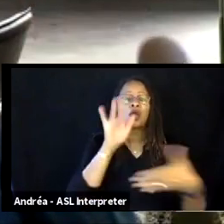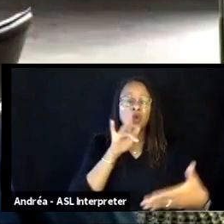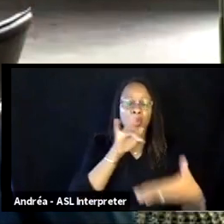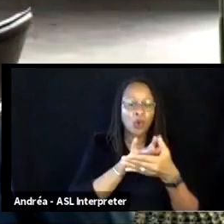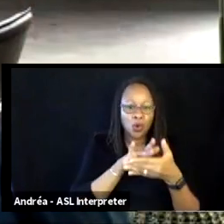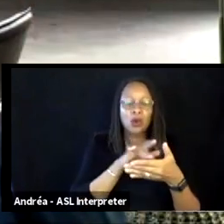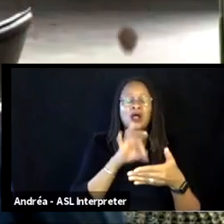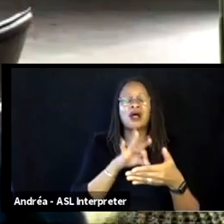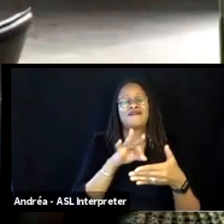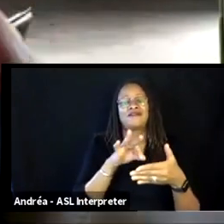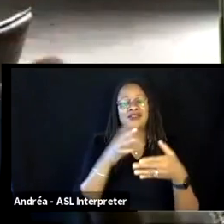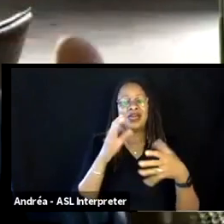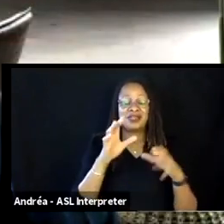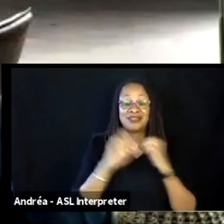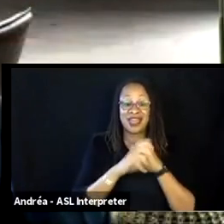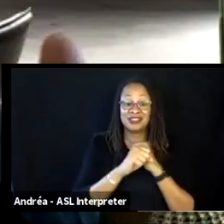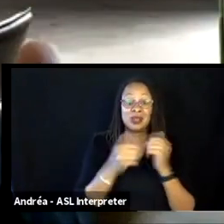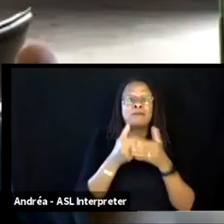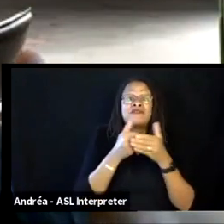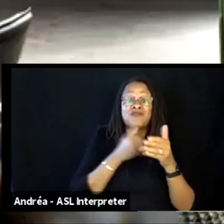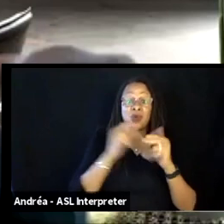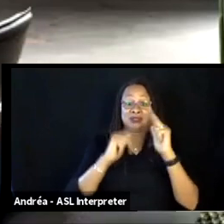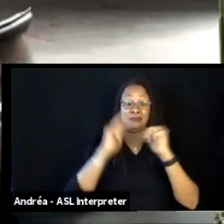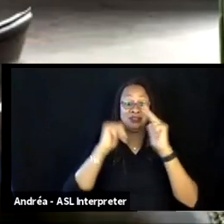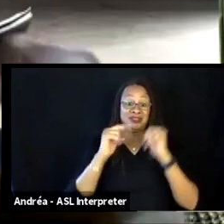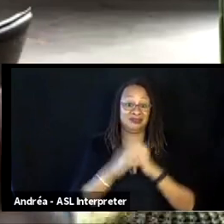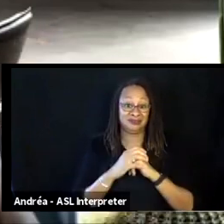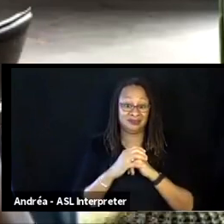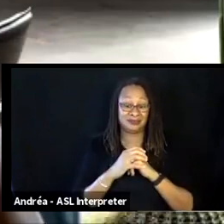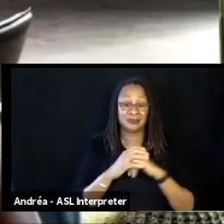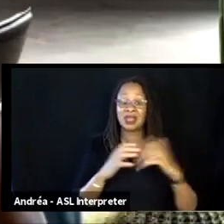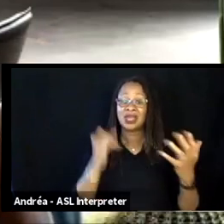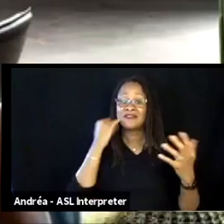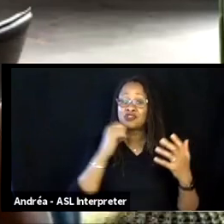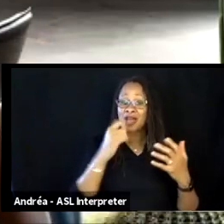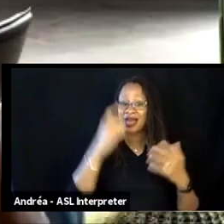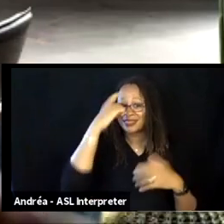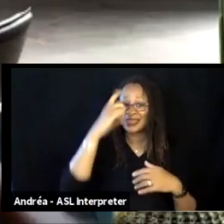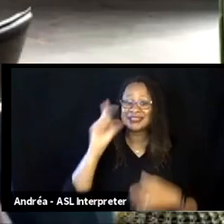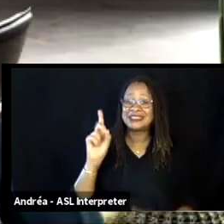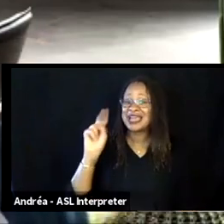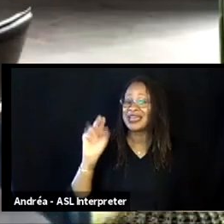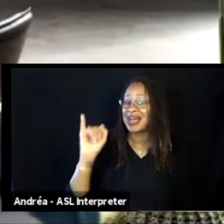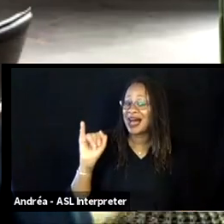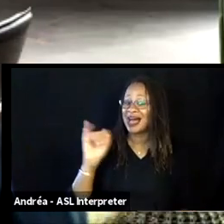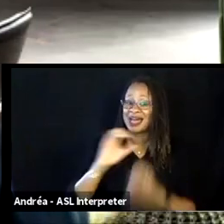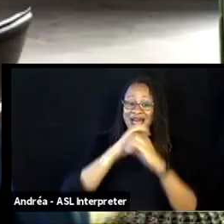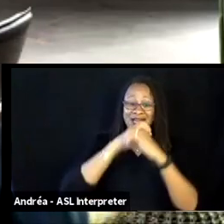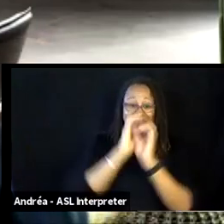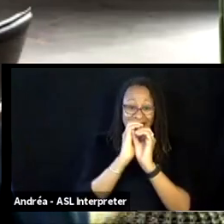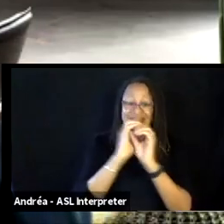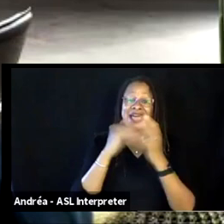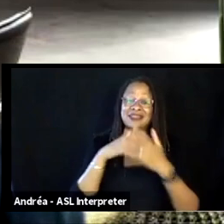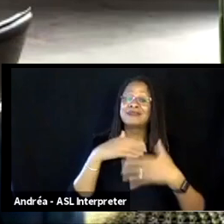advertising brief before it's even built, right? Because if you're not thinking about a D&I lens at the very beginning of the creative